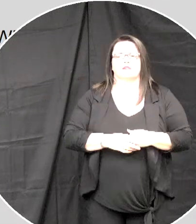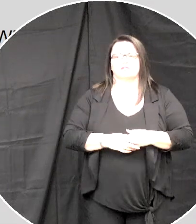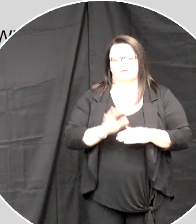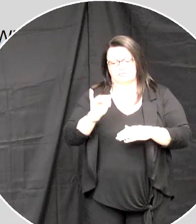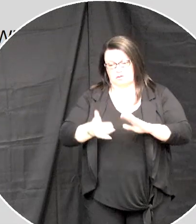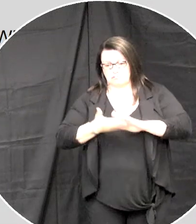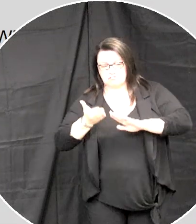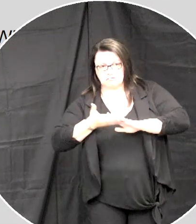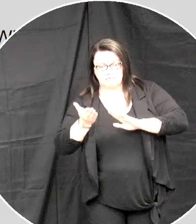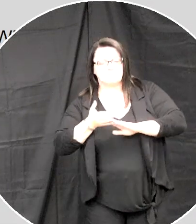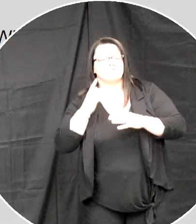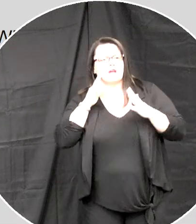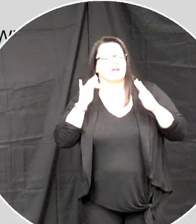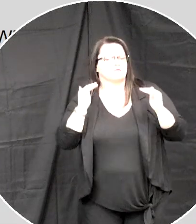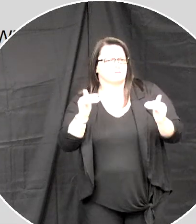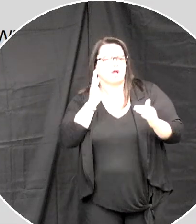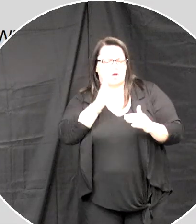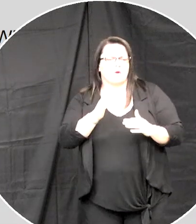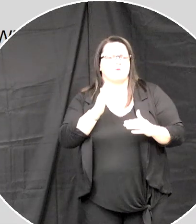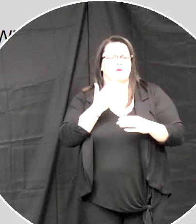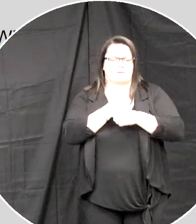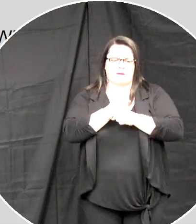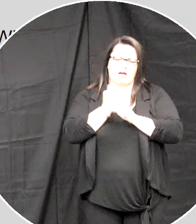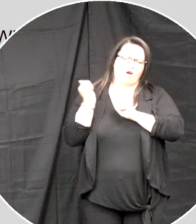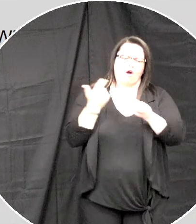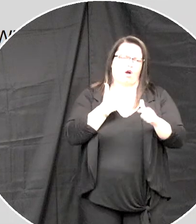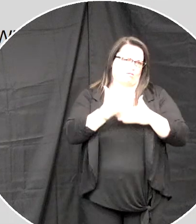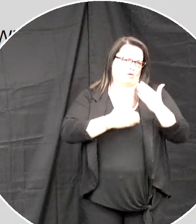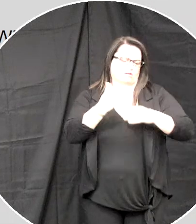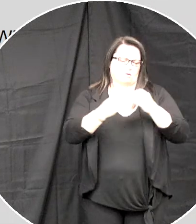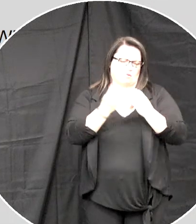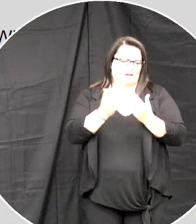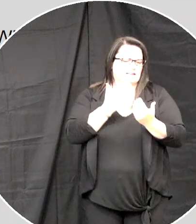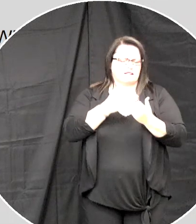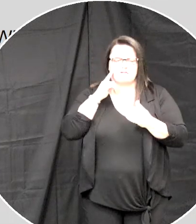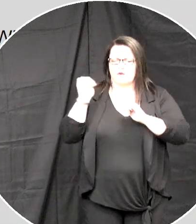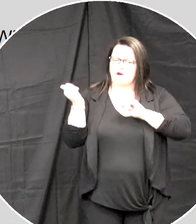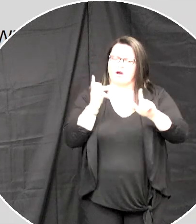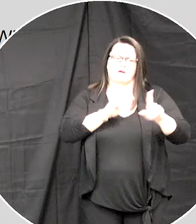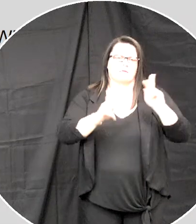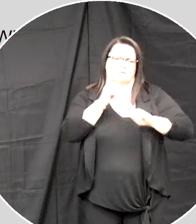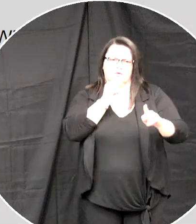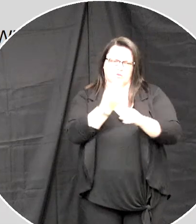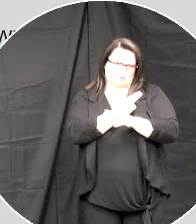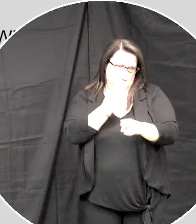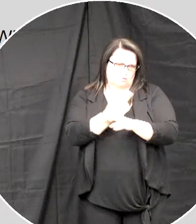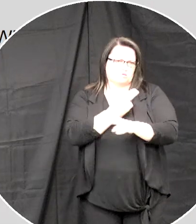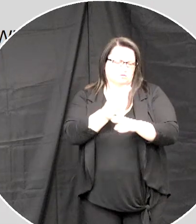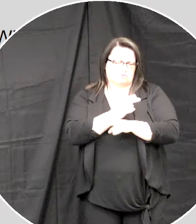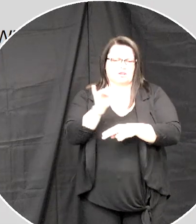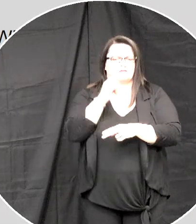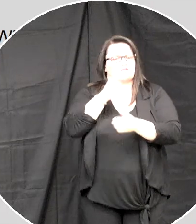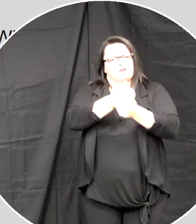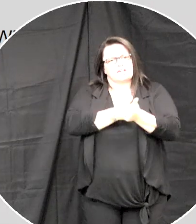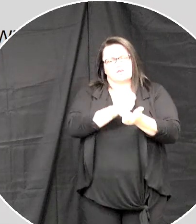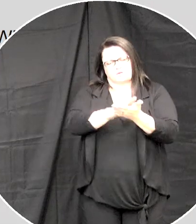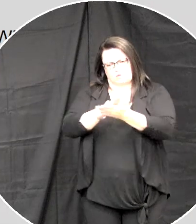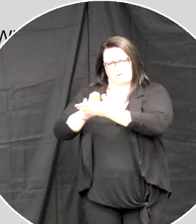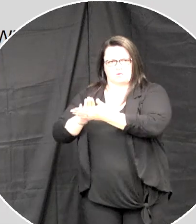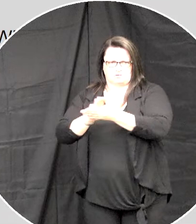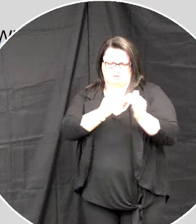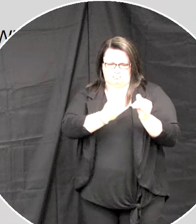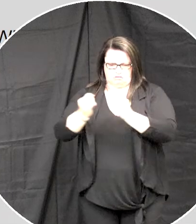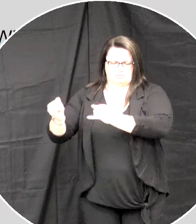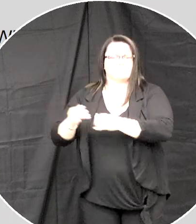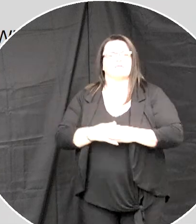make processes more efficient for all users, both at the district and at the individual school level. Phase